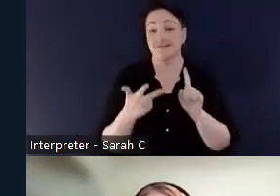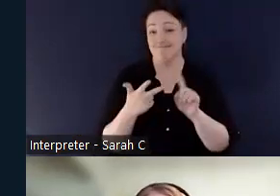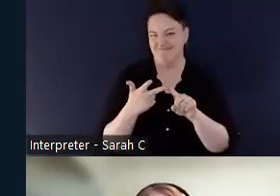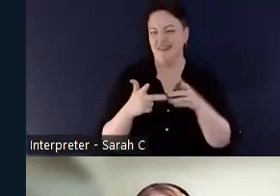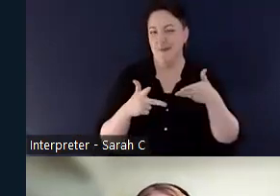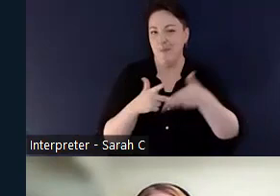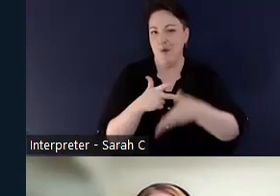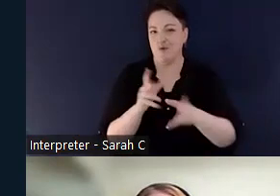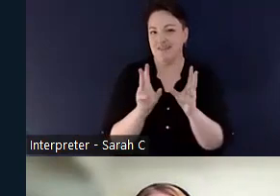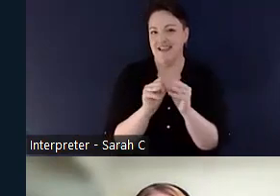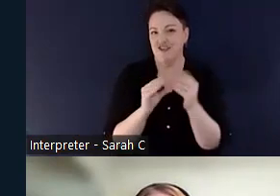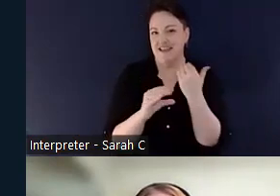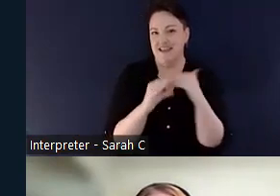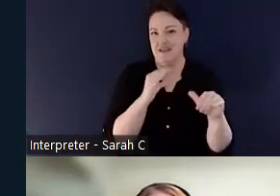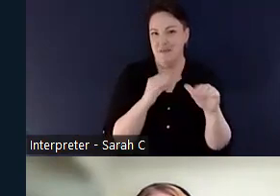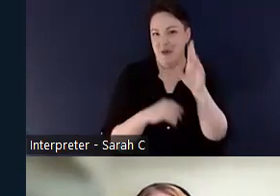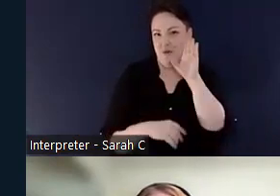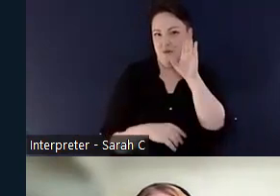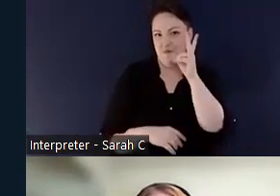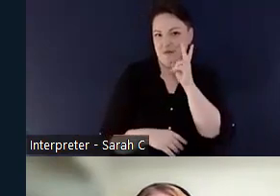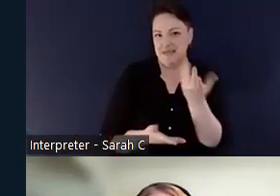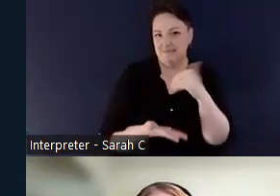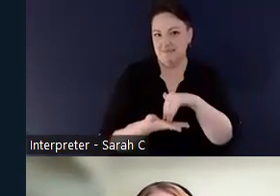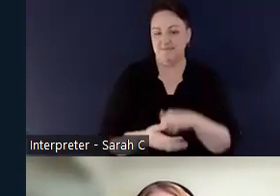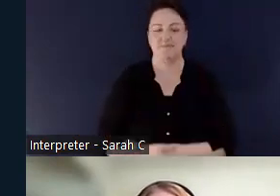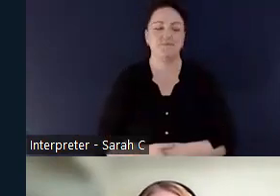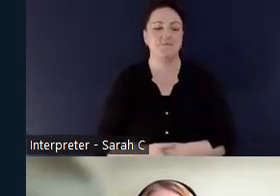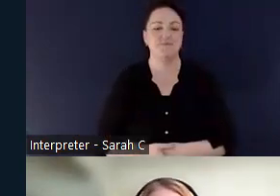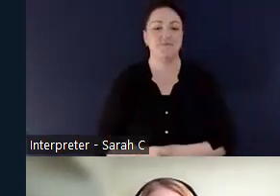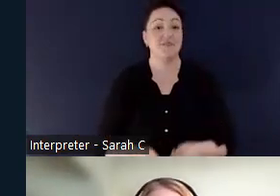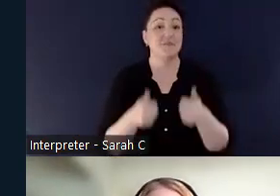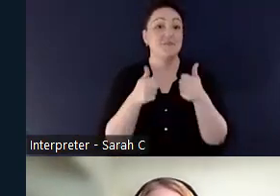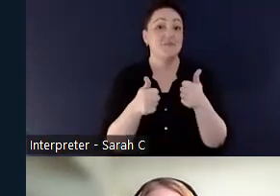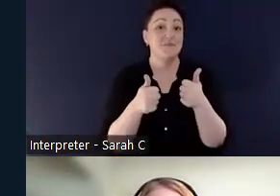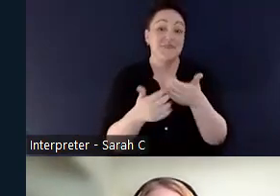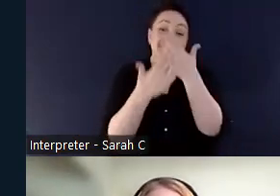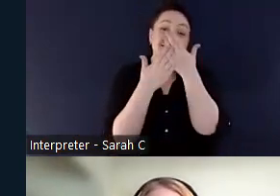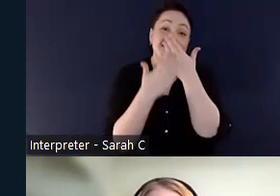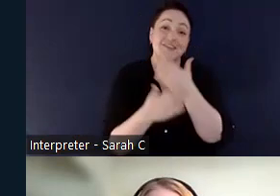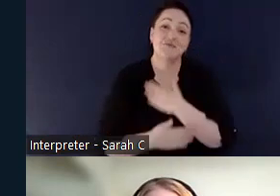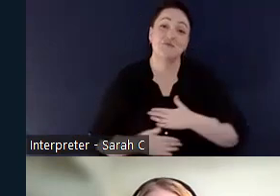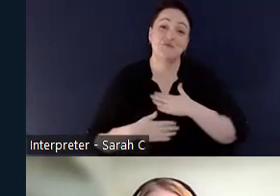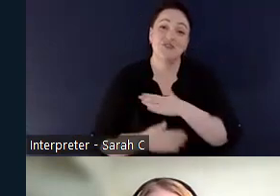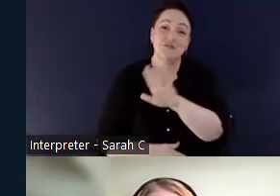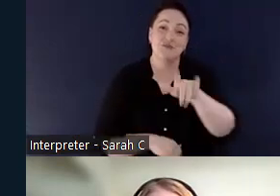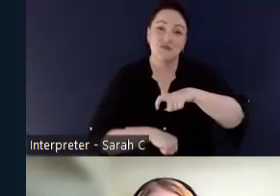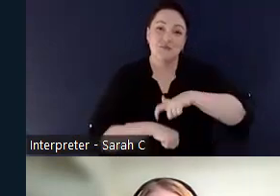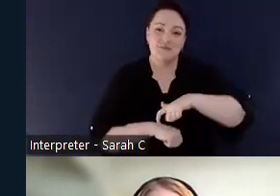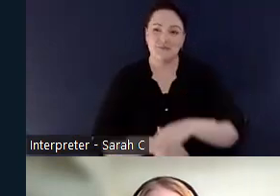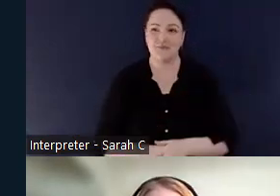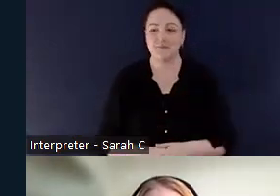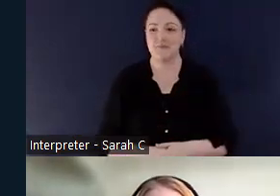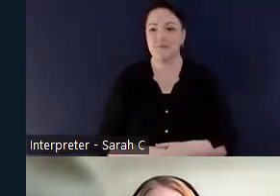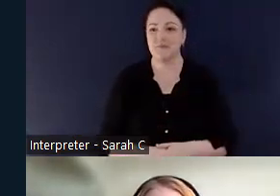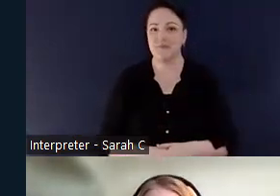email. And thank you so much again. And we really appreciate everyone's time today. I'm just